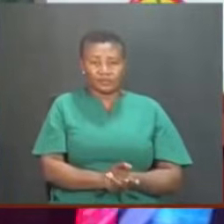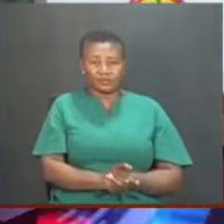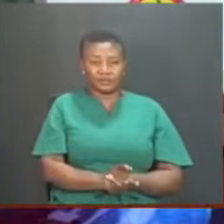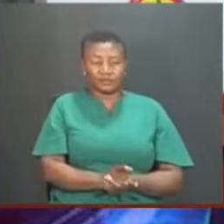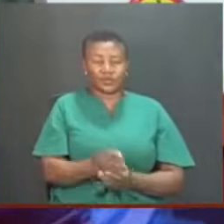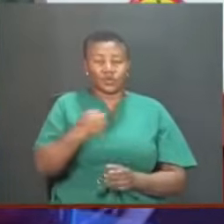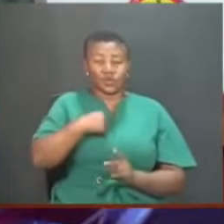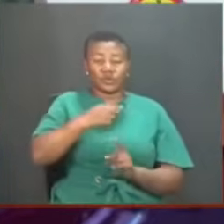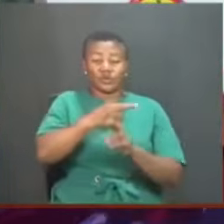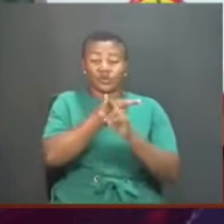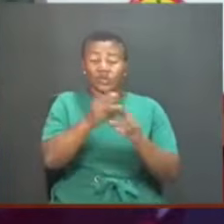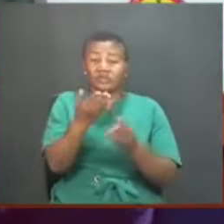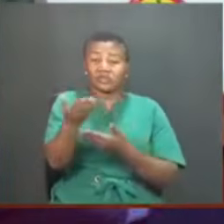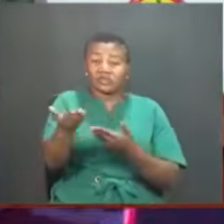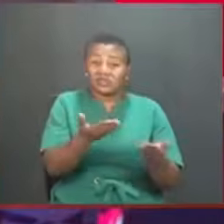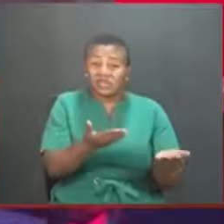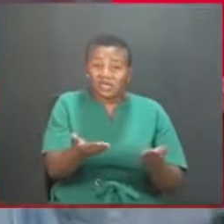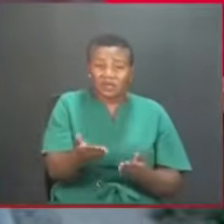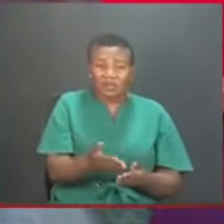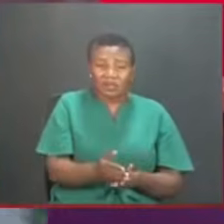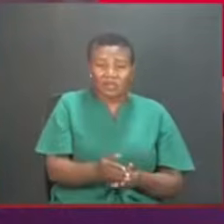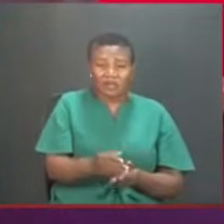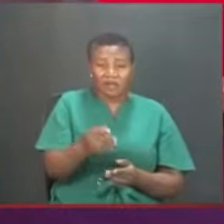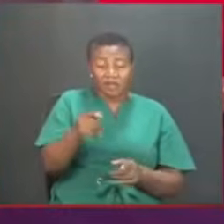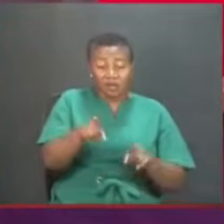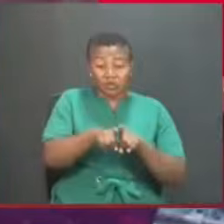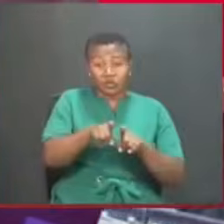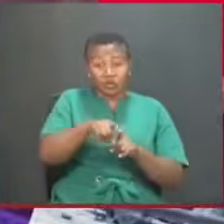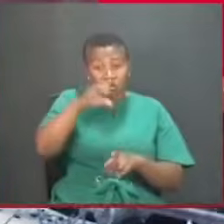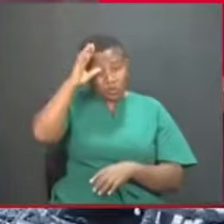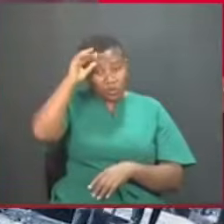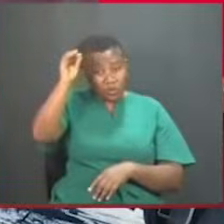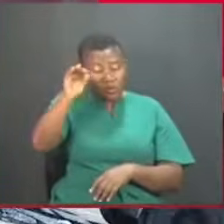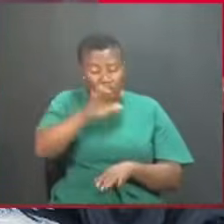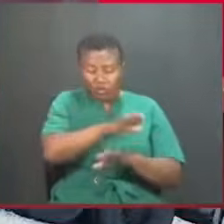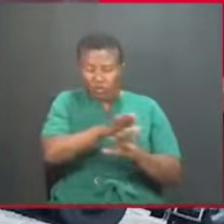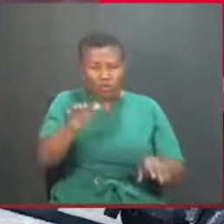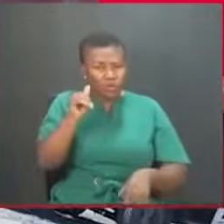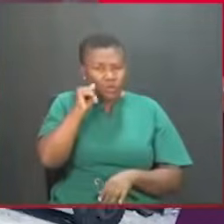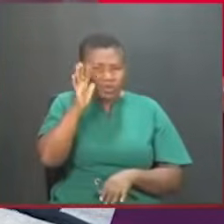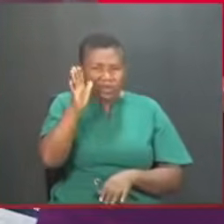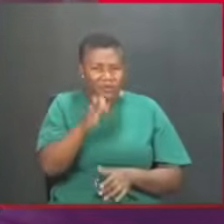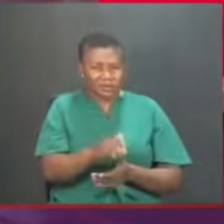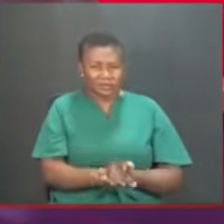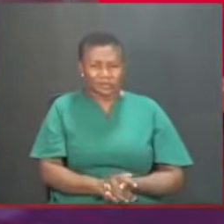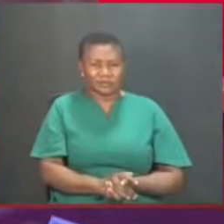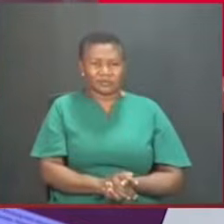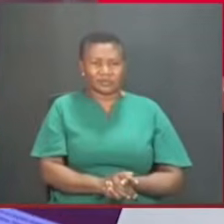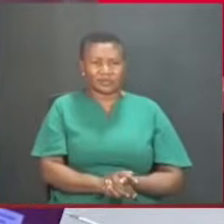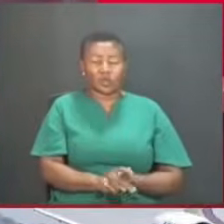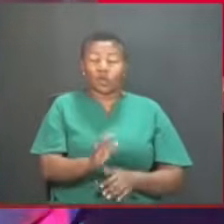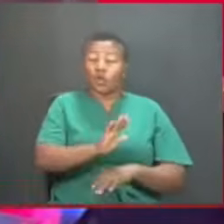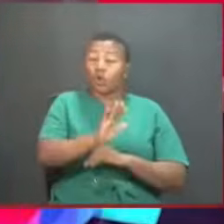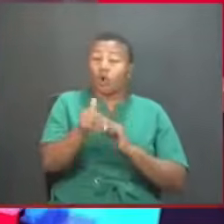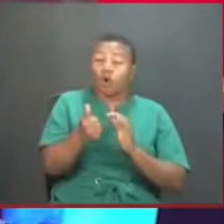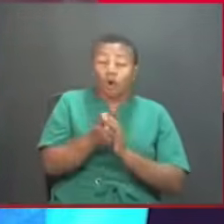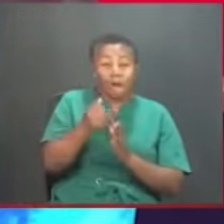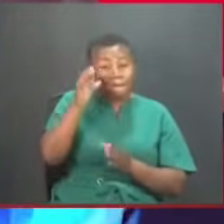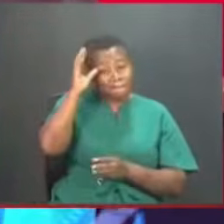as men. There are no women in the military. They are all men.